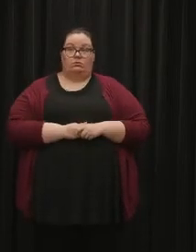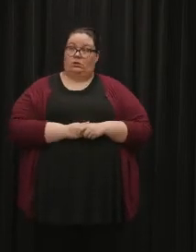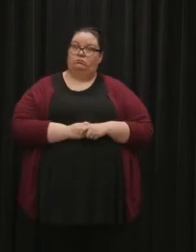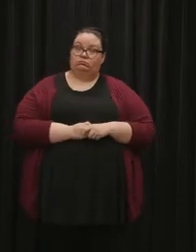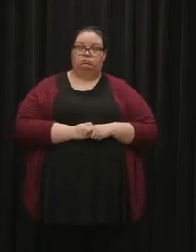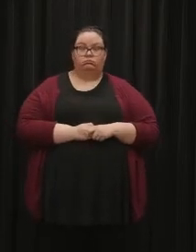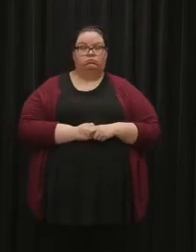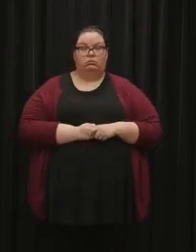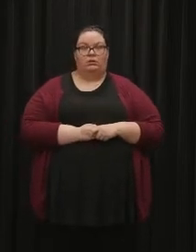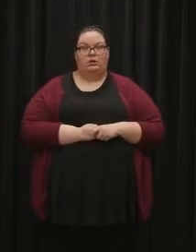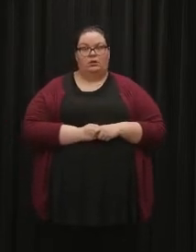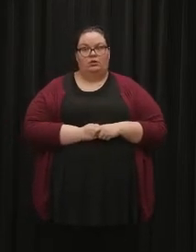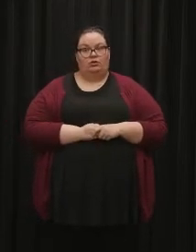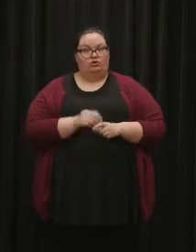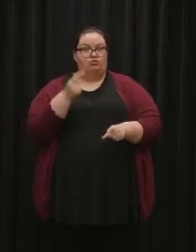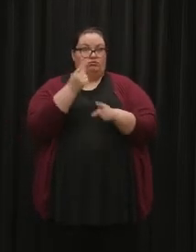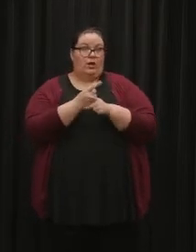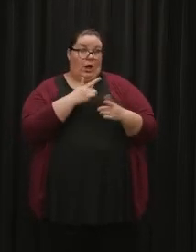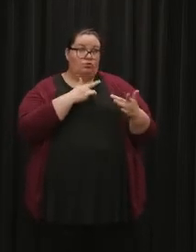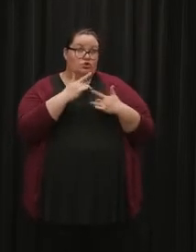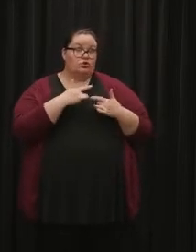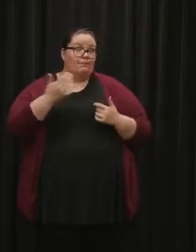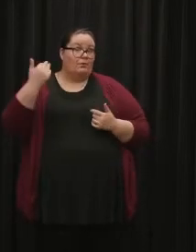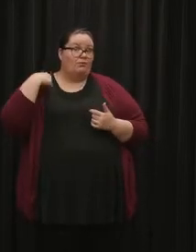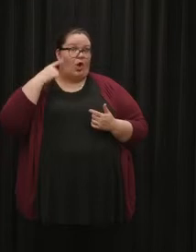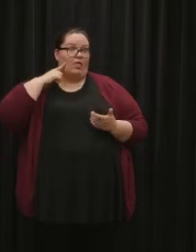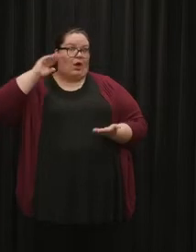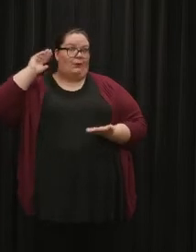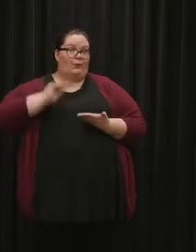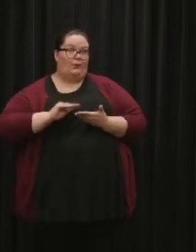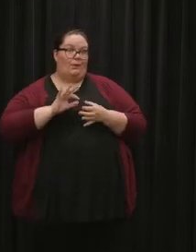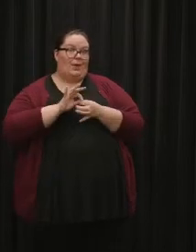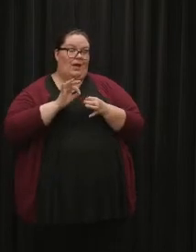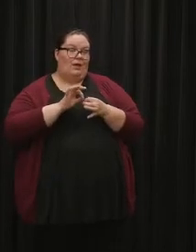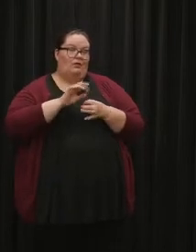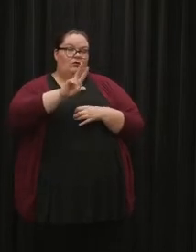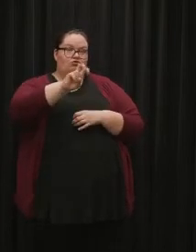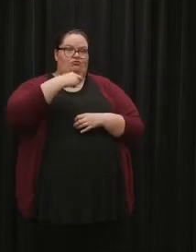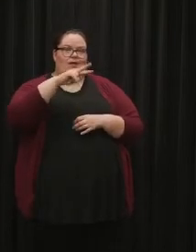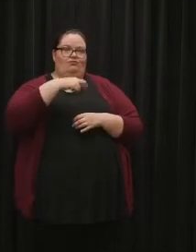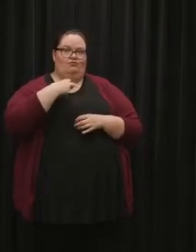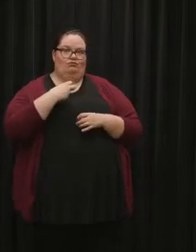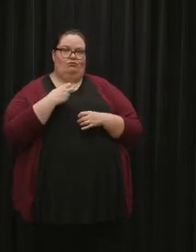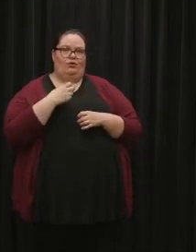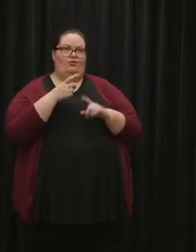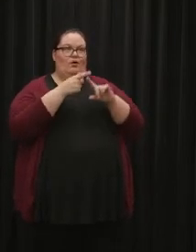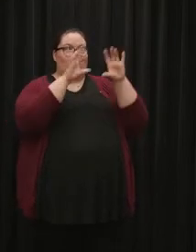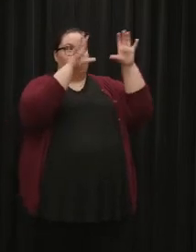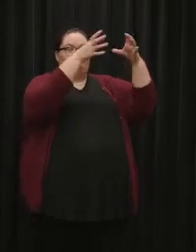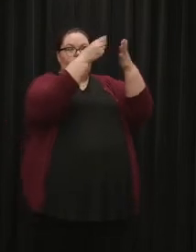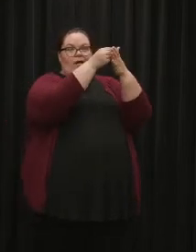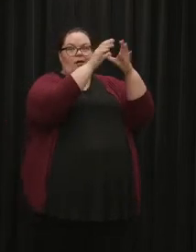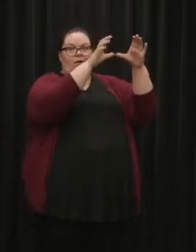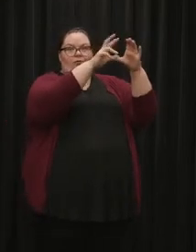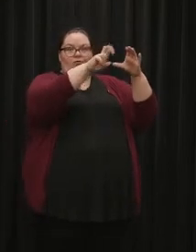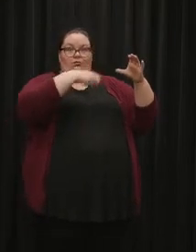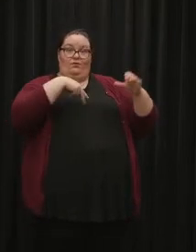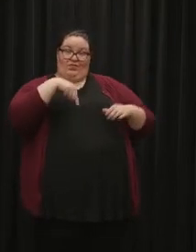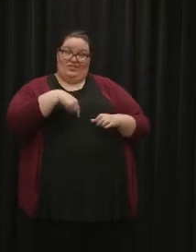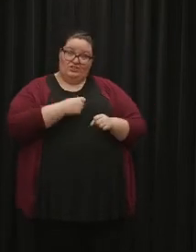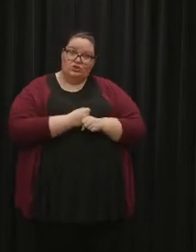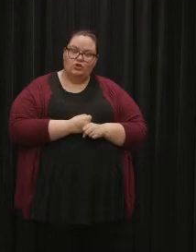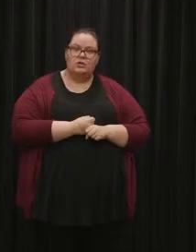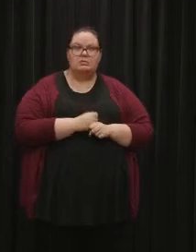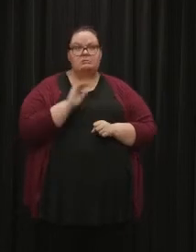Well, yes, that's exactly right. I was concerned about it being reduced, but not only for particularly this year. I mean, this